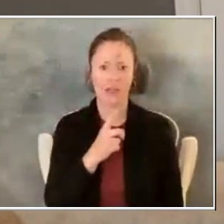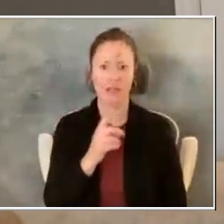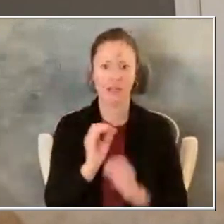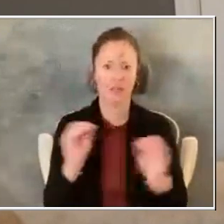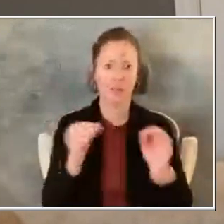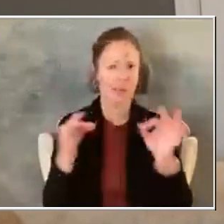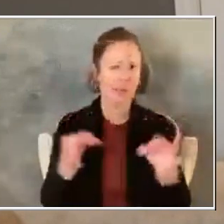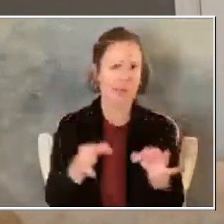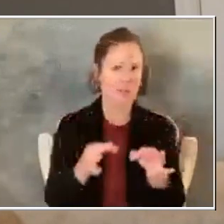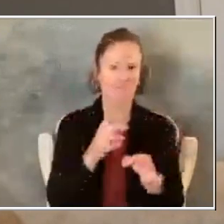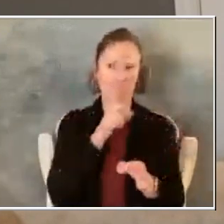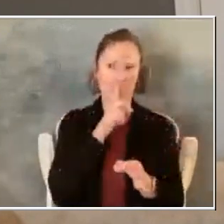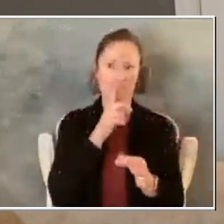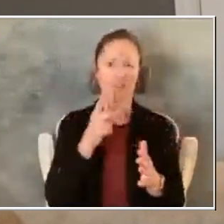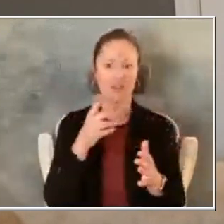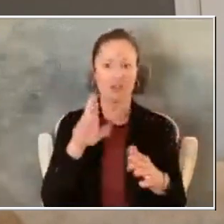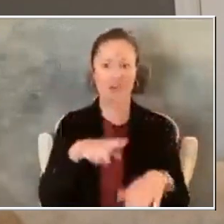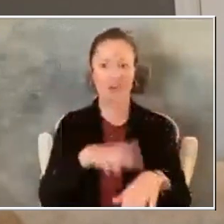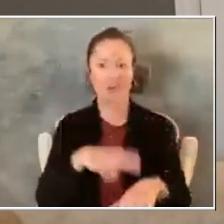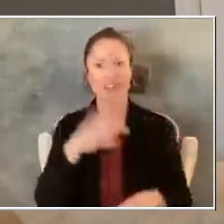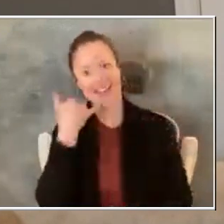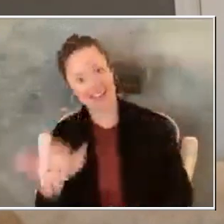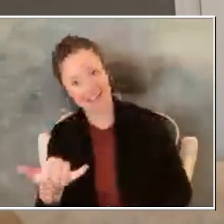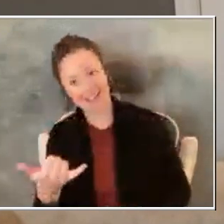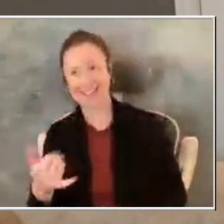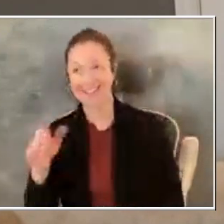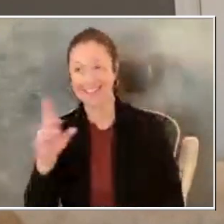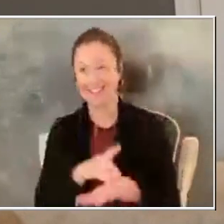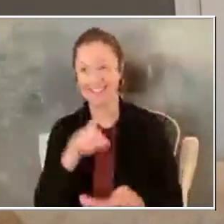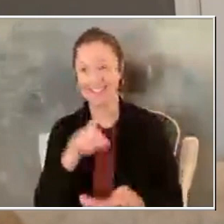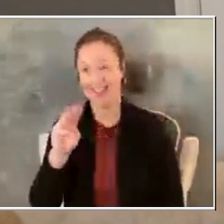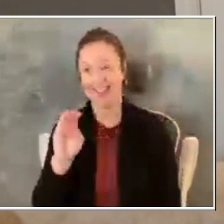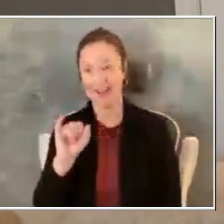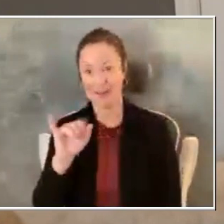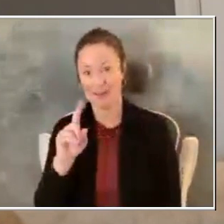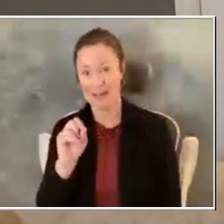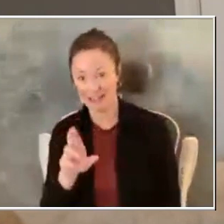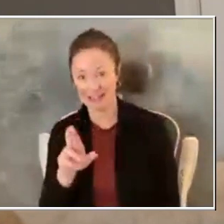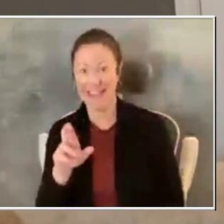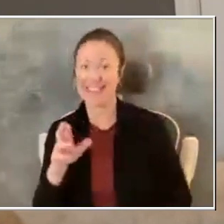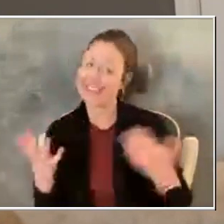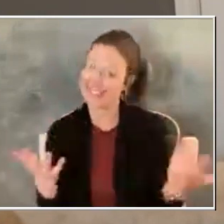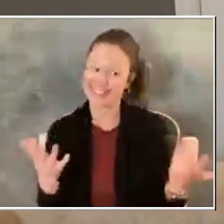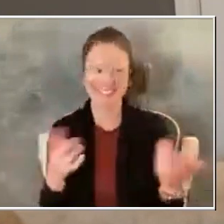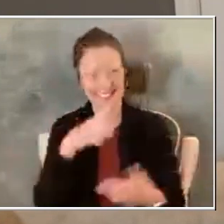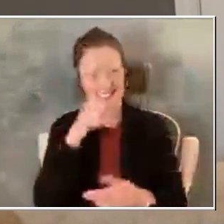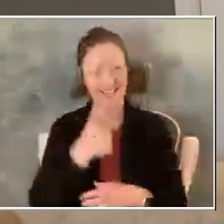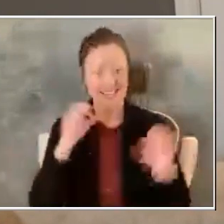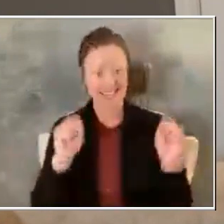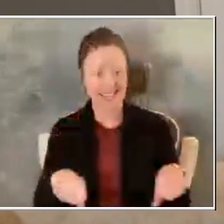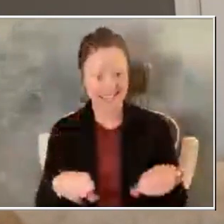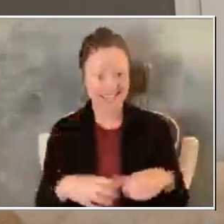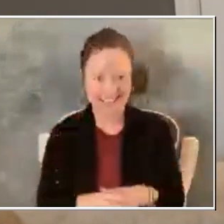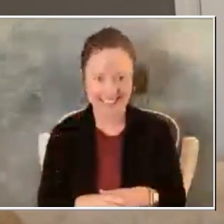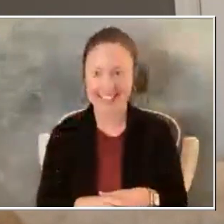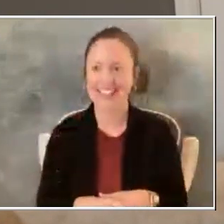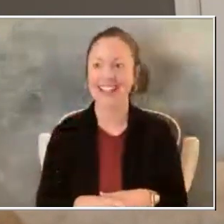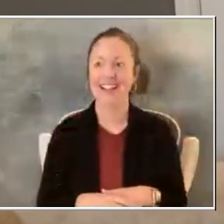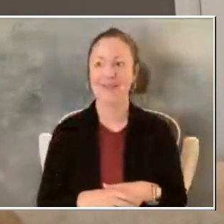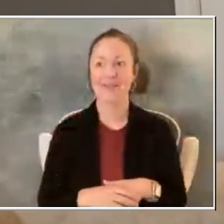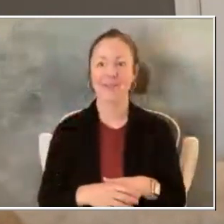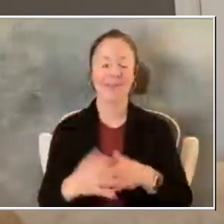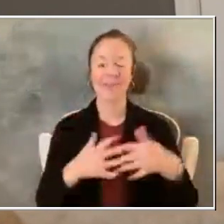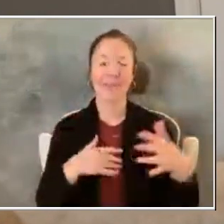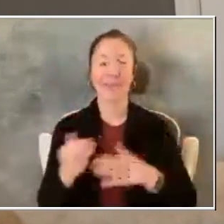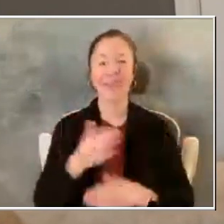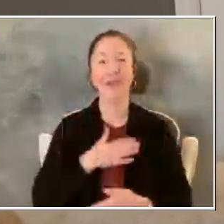explanation for what that was. So, of course, I called Dr. Meister because I can do that. But then my doctor's office